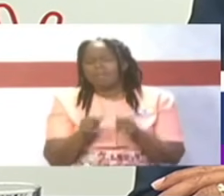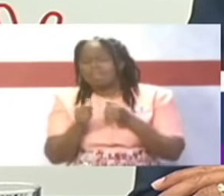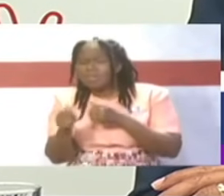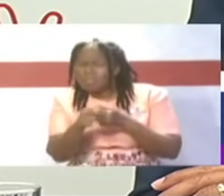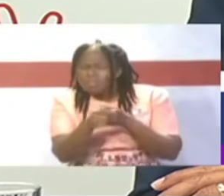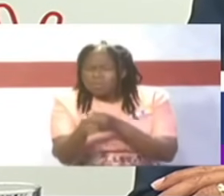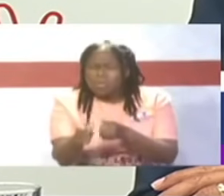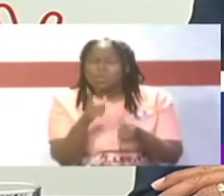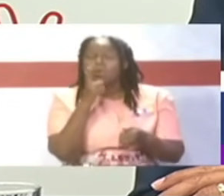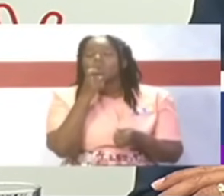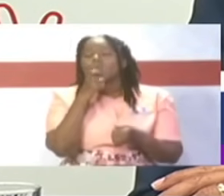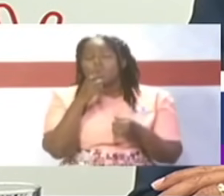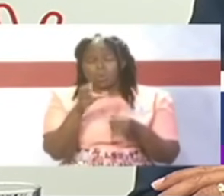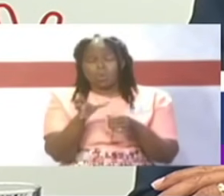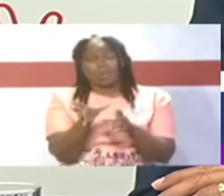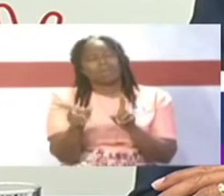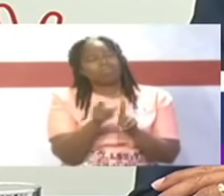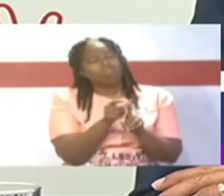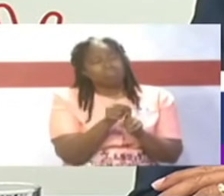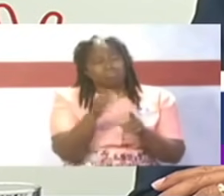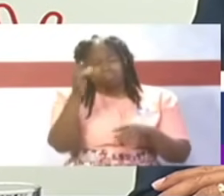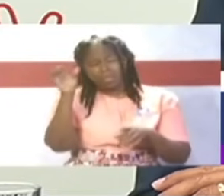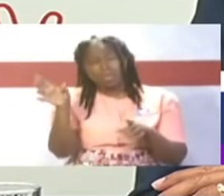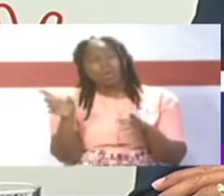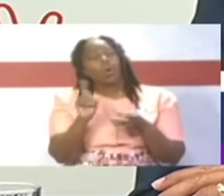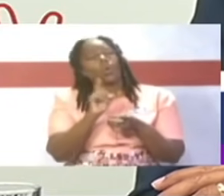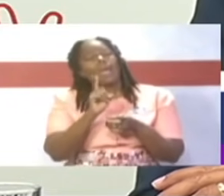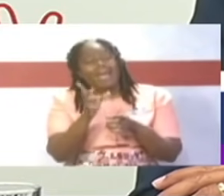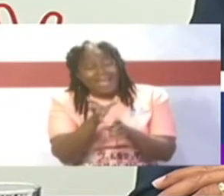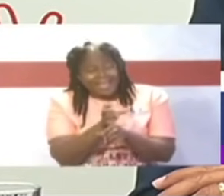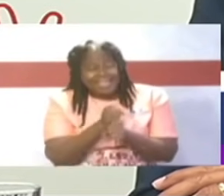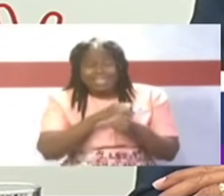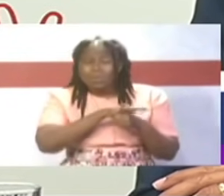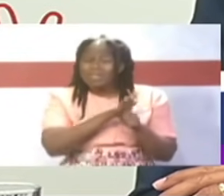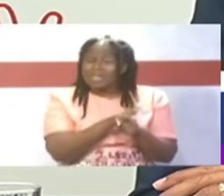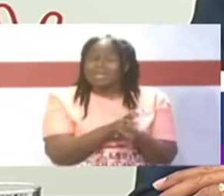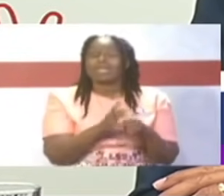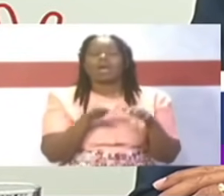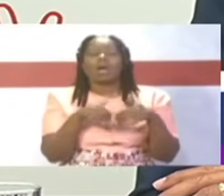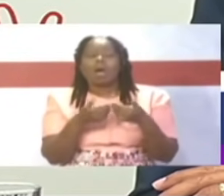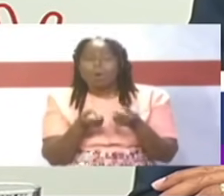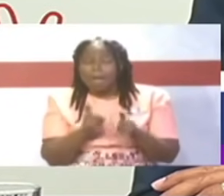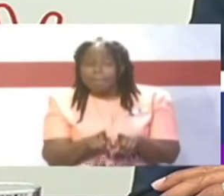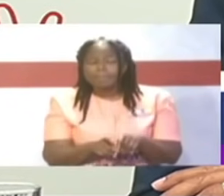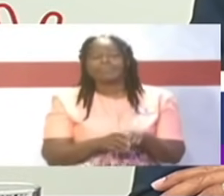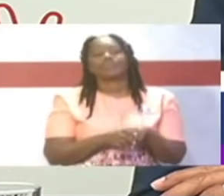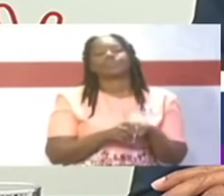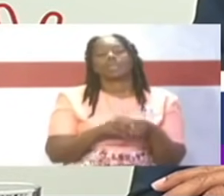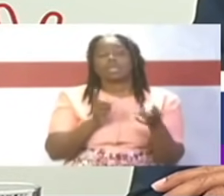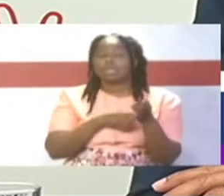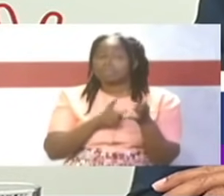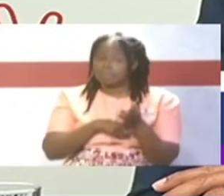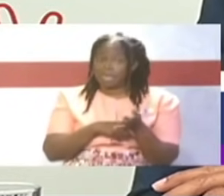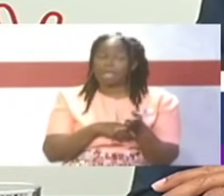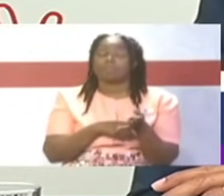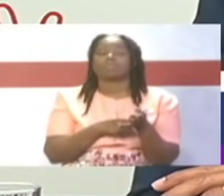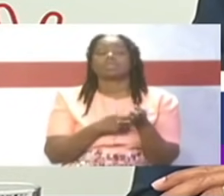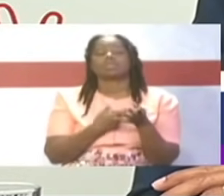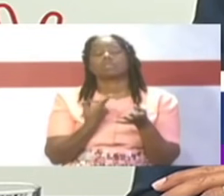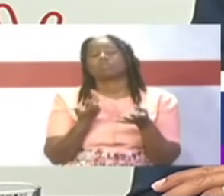the interleukin-6 inhibitors, whether it's only bringing WHO-approved